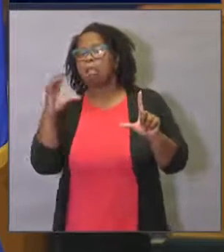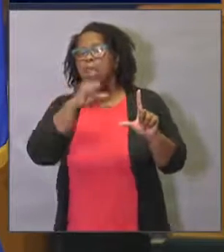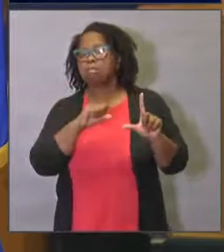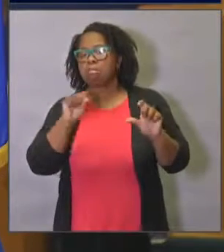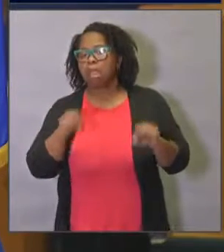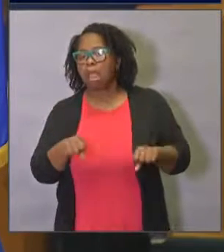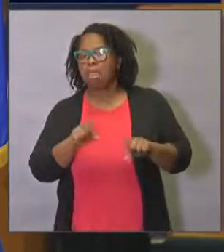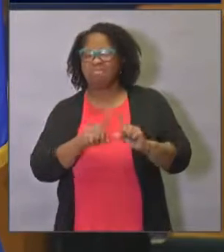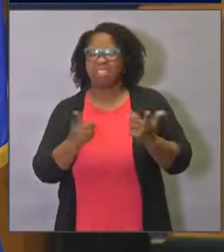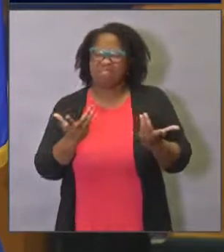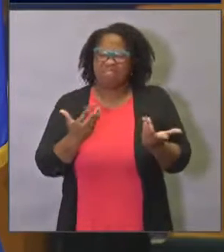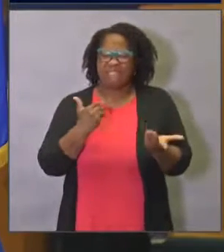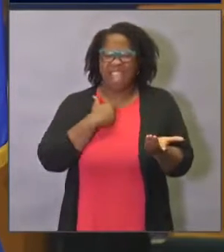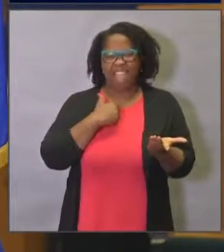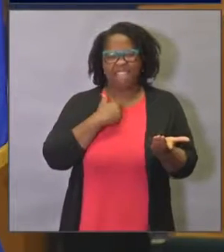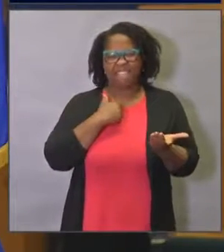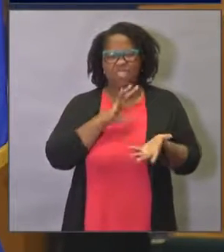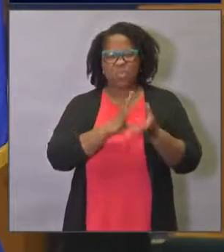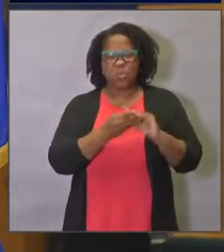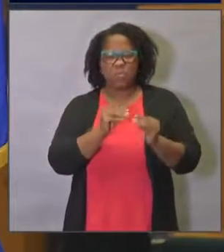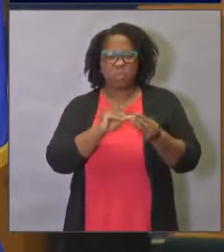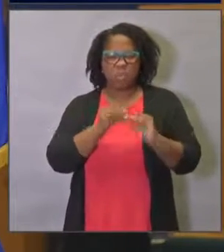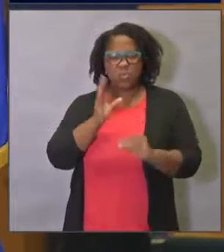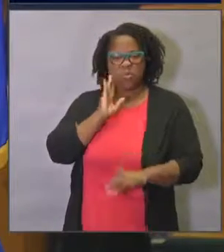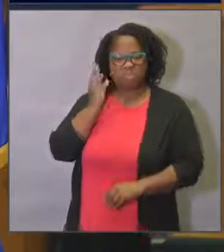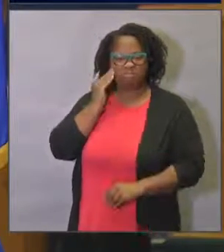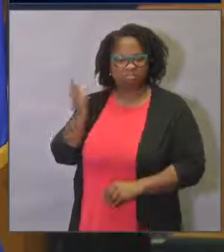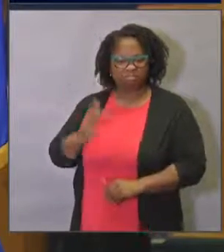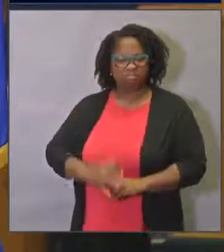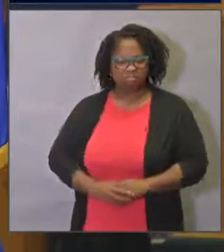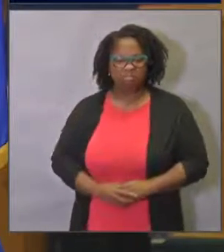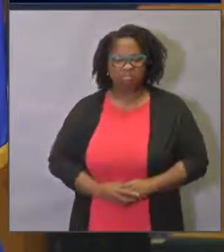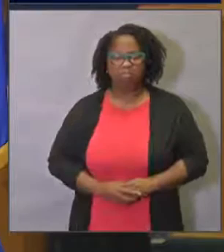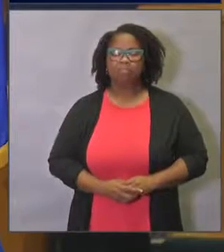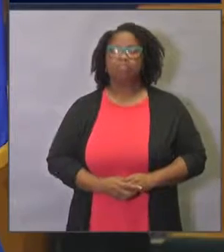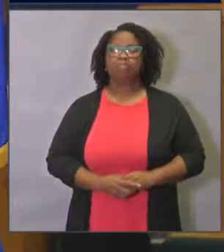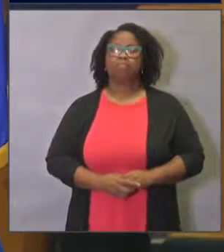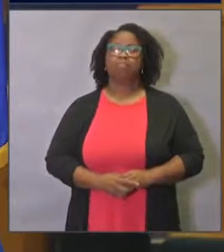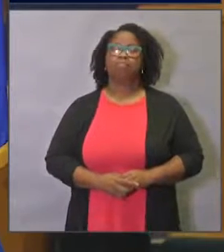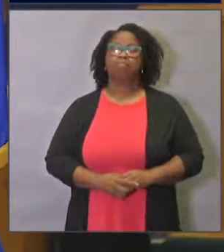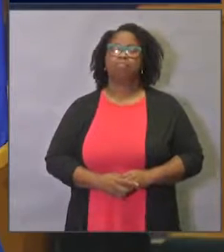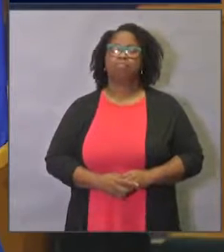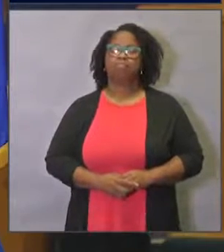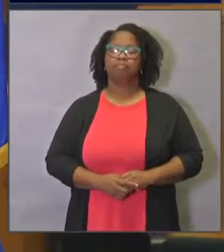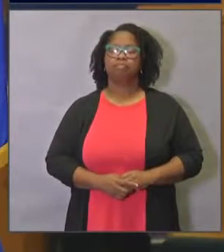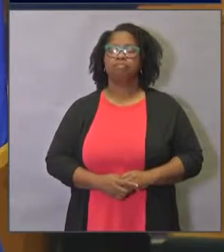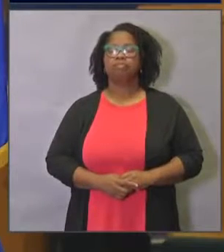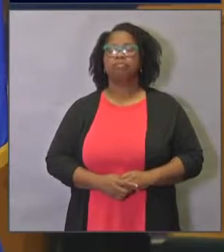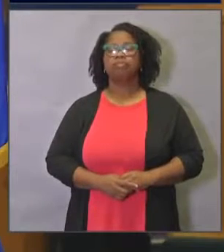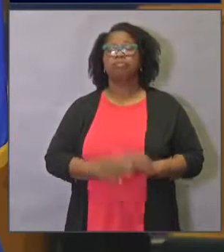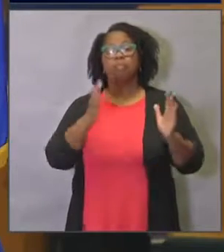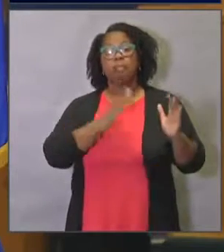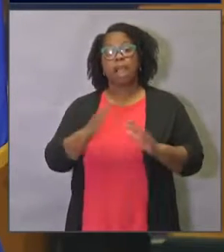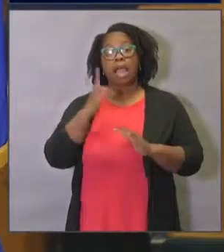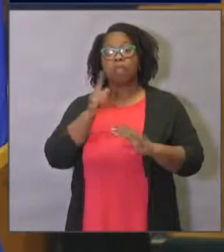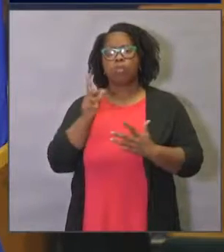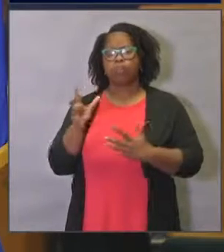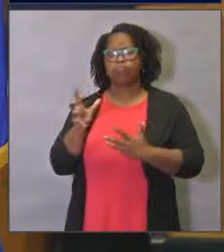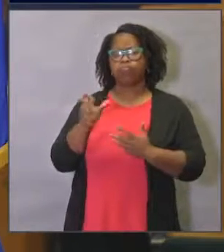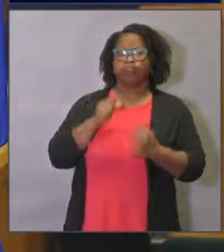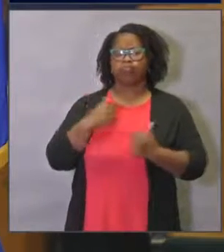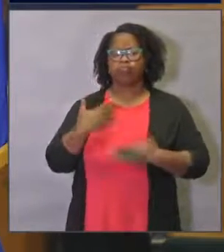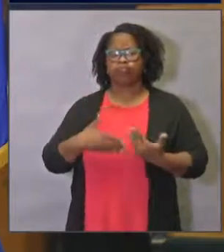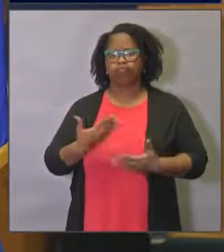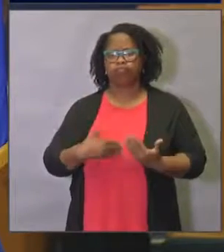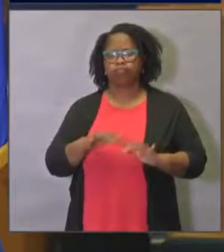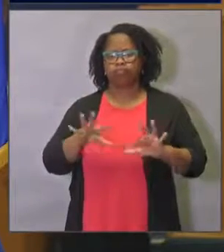total number. I'll just need to get that back to you. In terms of, the plan to vaccinate quickly